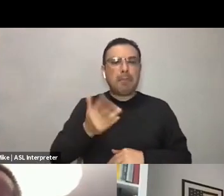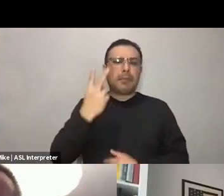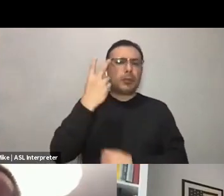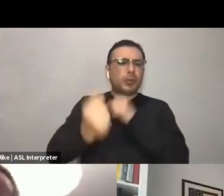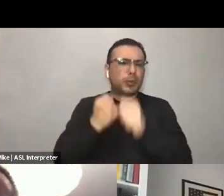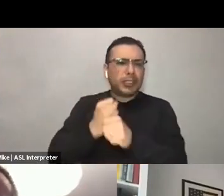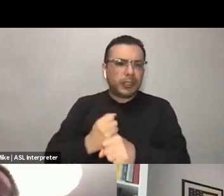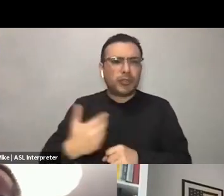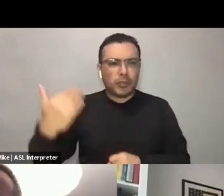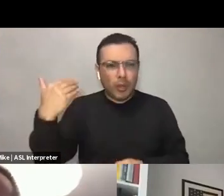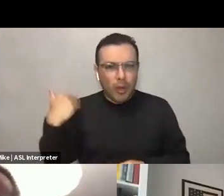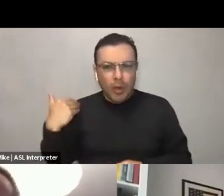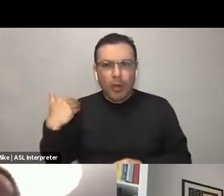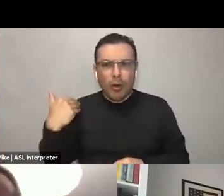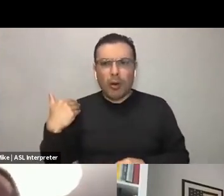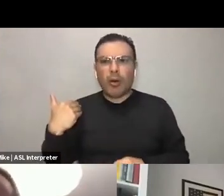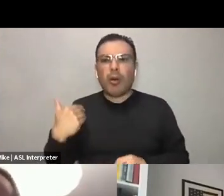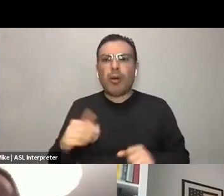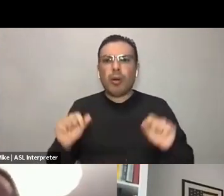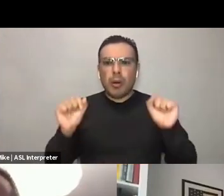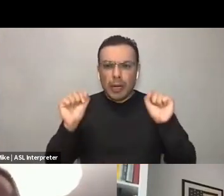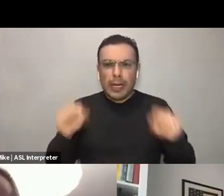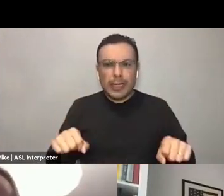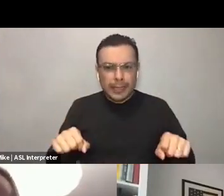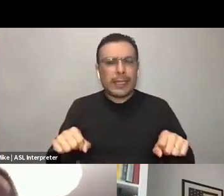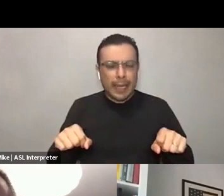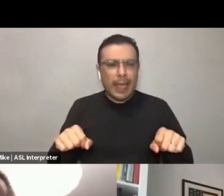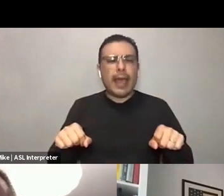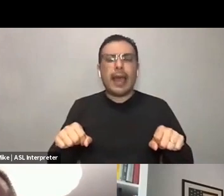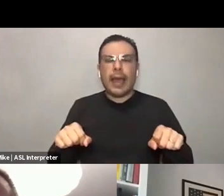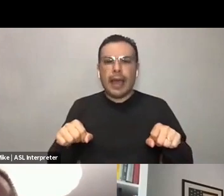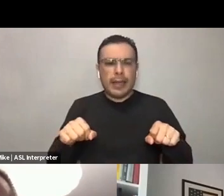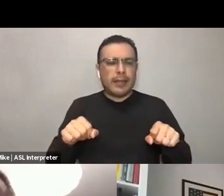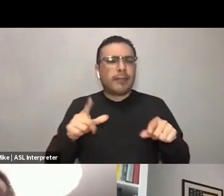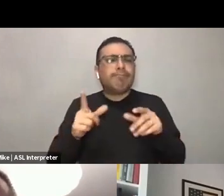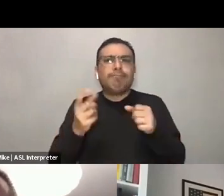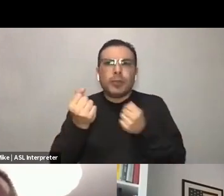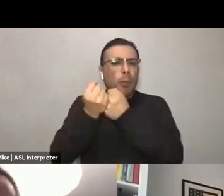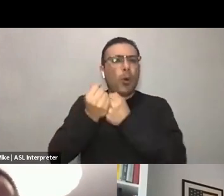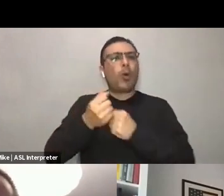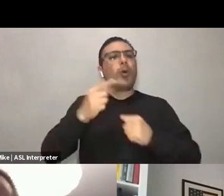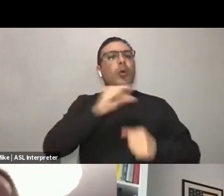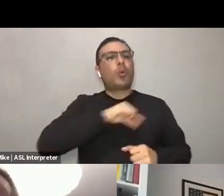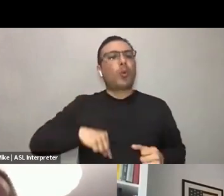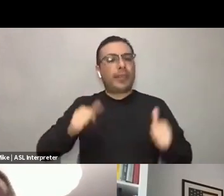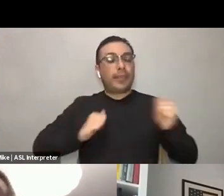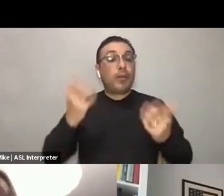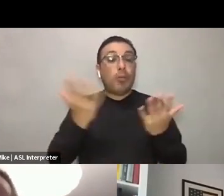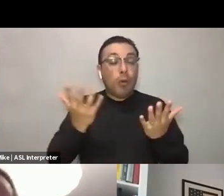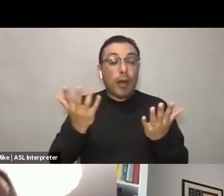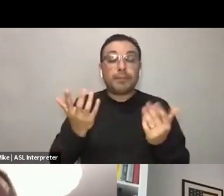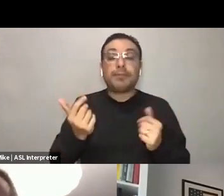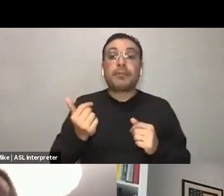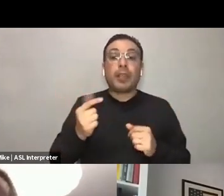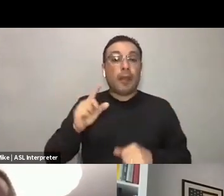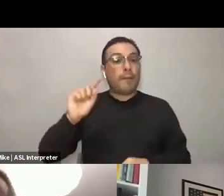in an effort to more accurately fulfill Queens Theater's mission statement, which is to provide first-class art, a